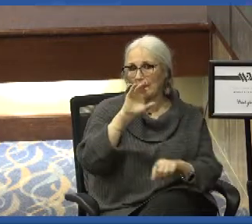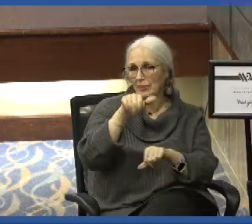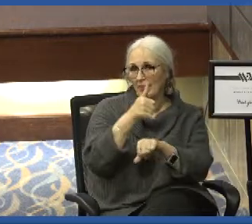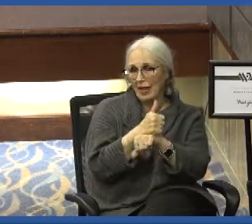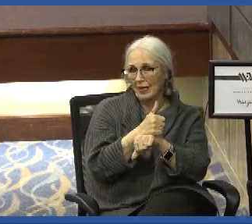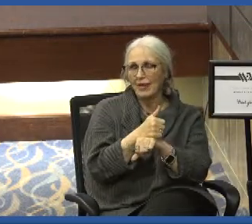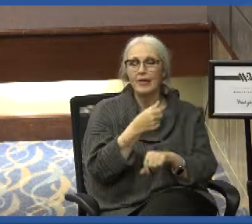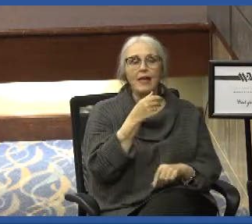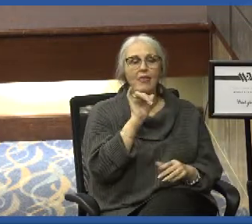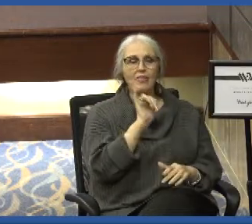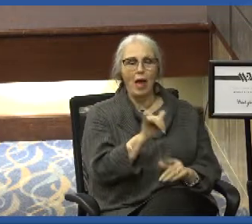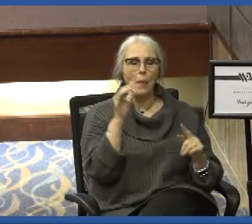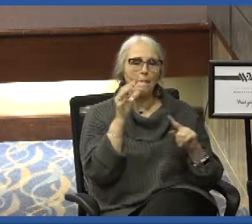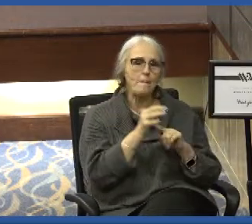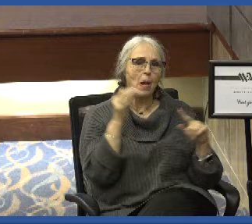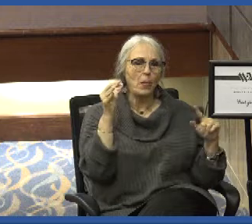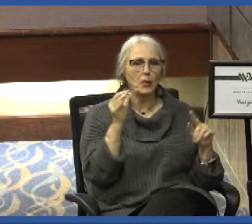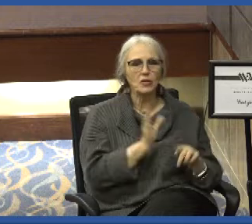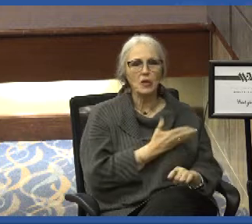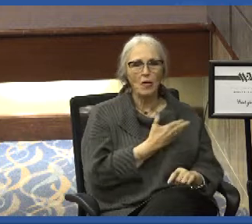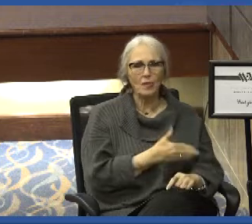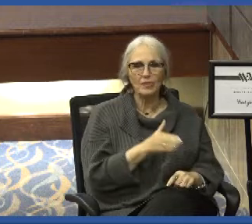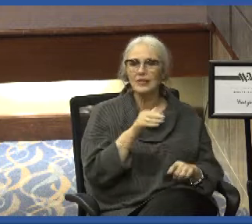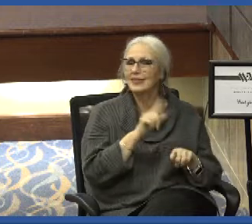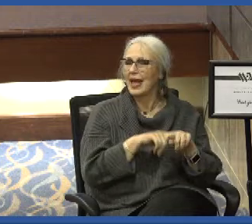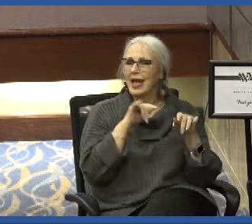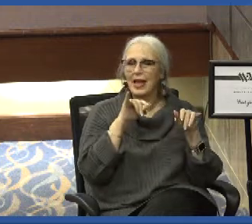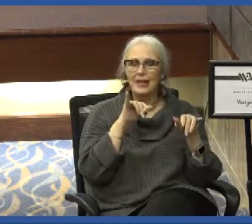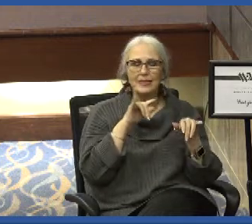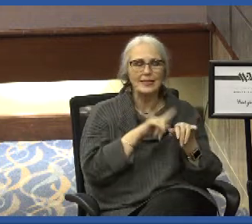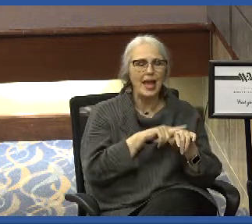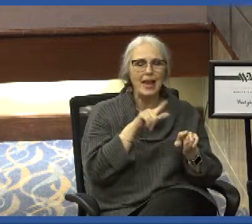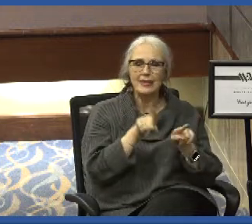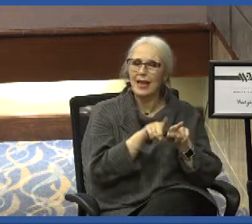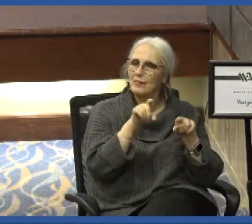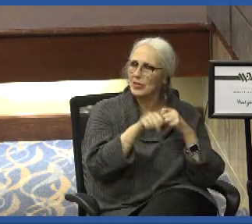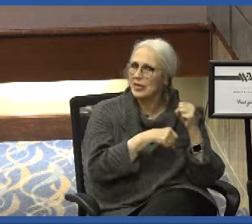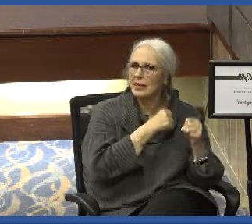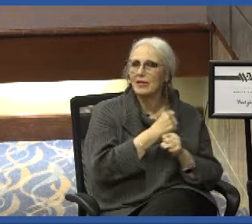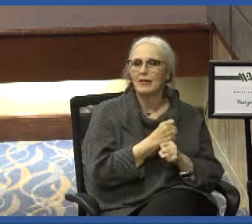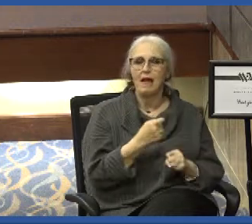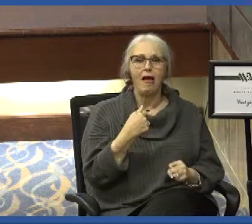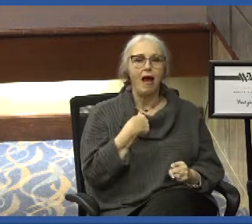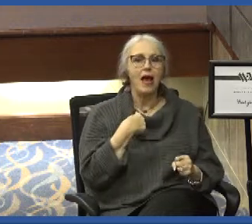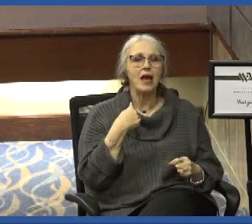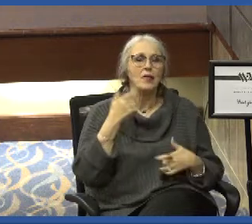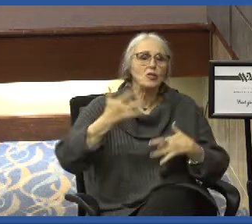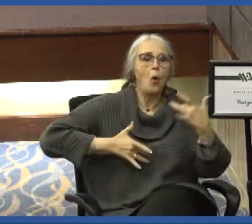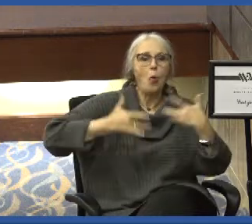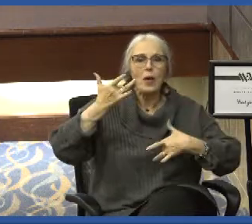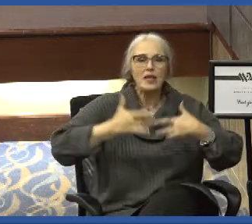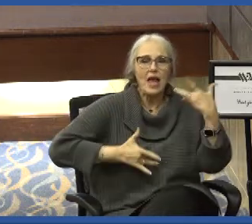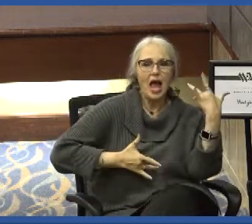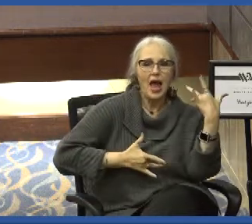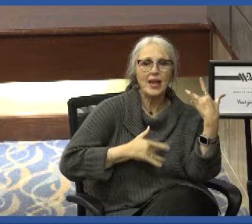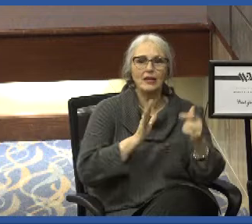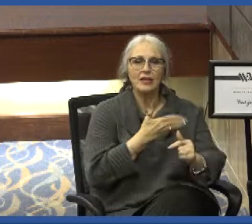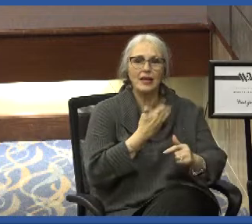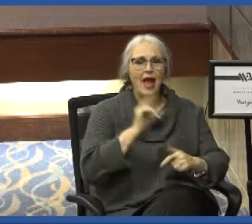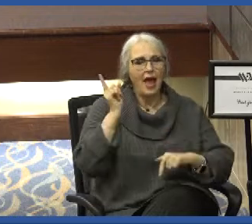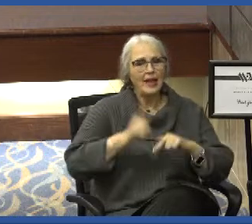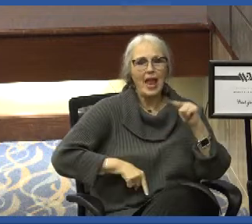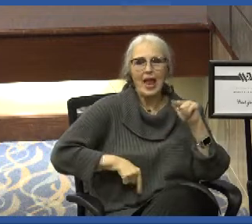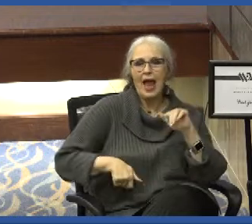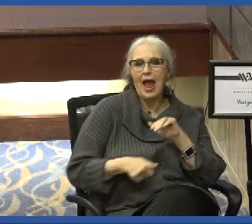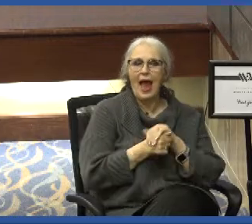was a hit song in 1982, the same year that we founded the Tiff. And back to the song, it says, "I am so excited, and I just can't hide